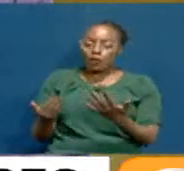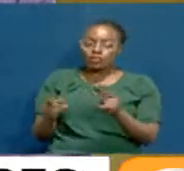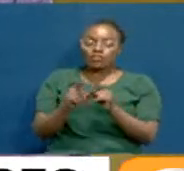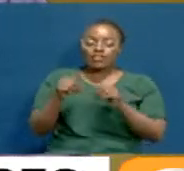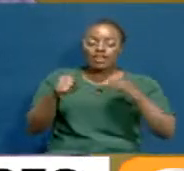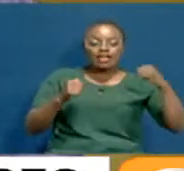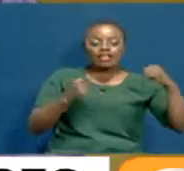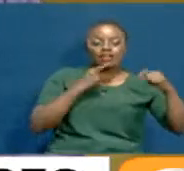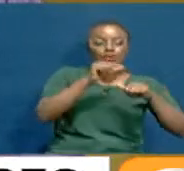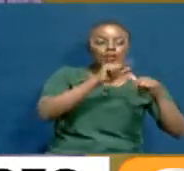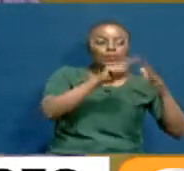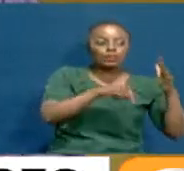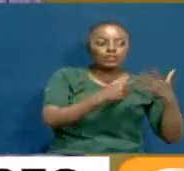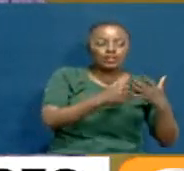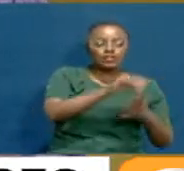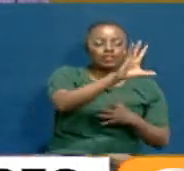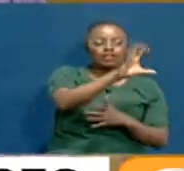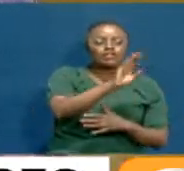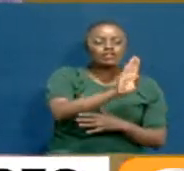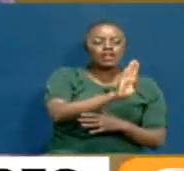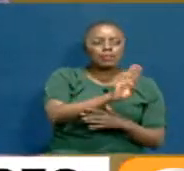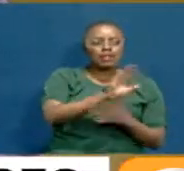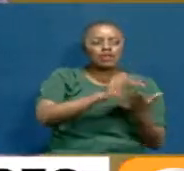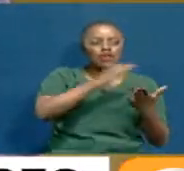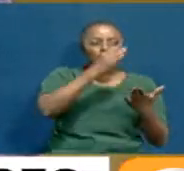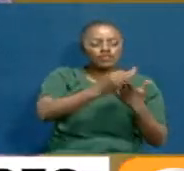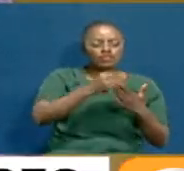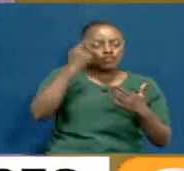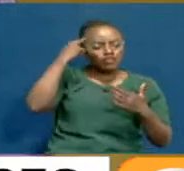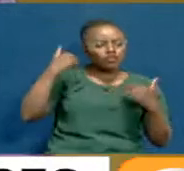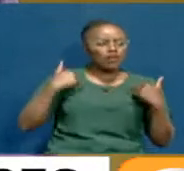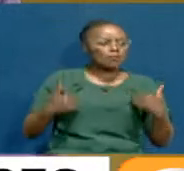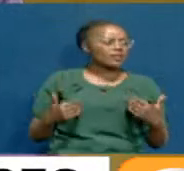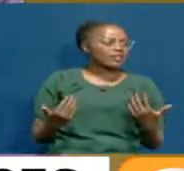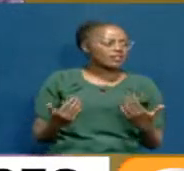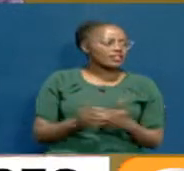other side talking about the 50 billion fund. For me,